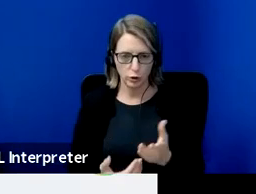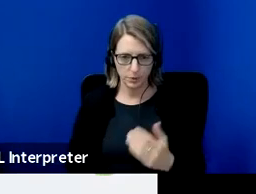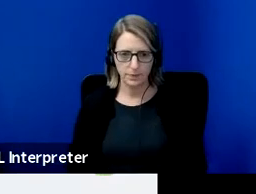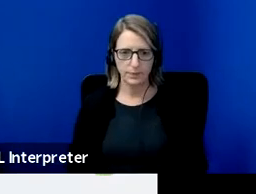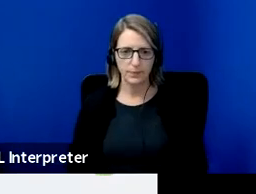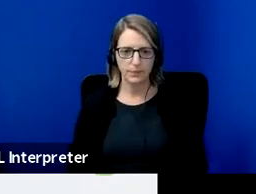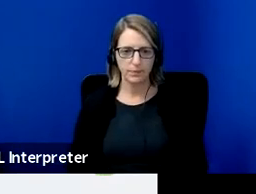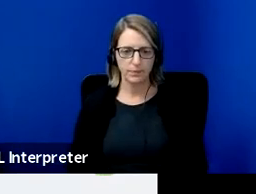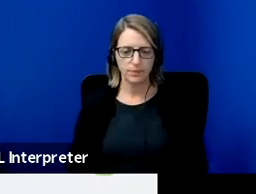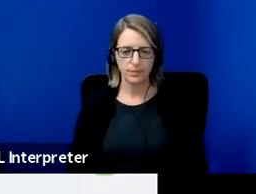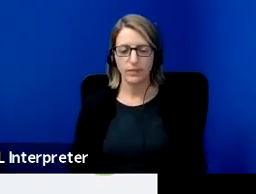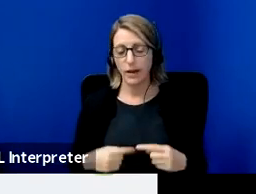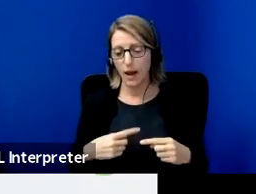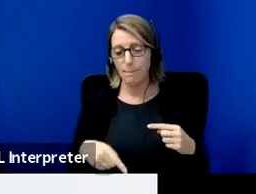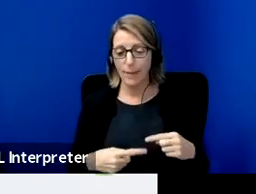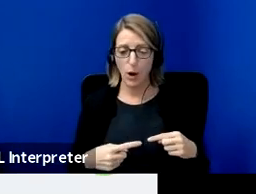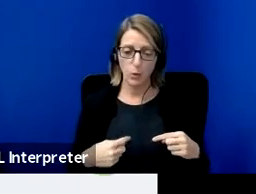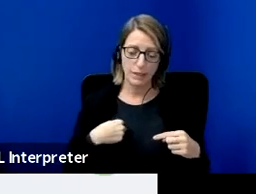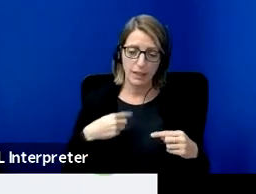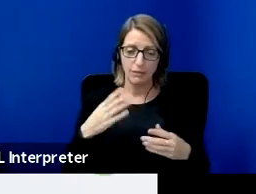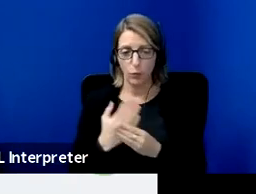I'm going to create an About Me folder.